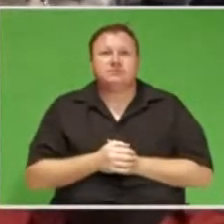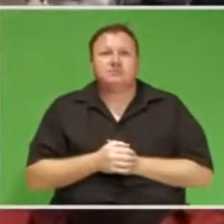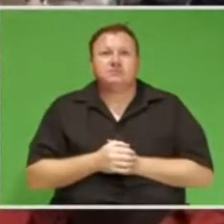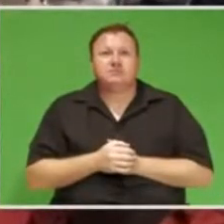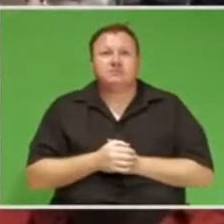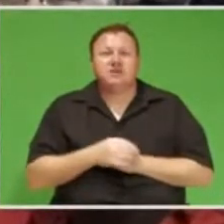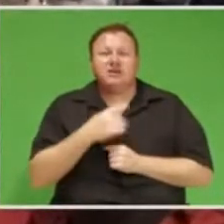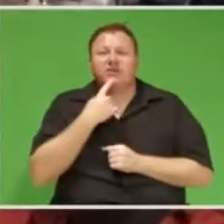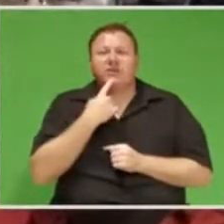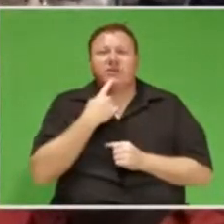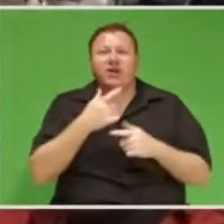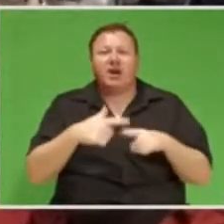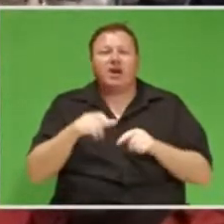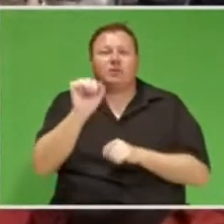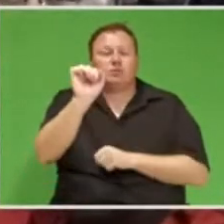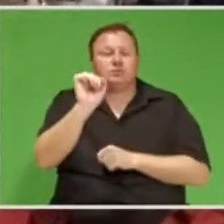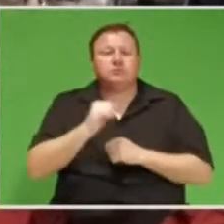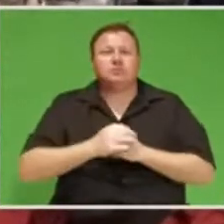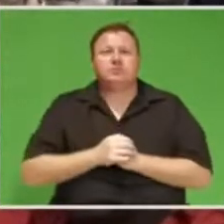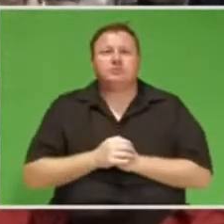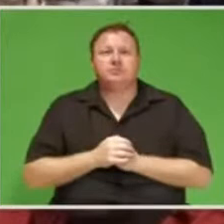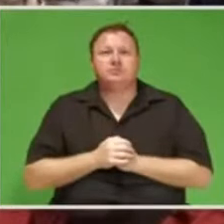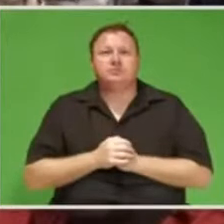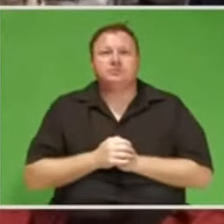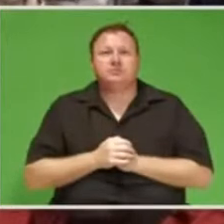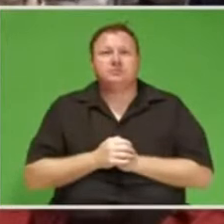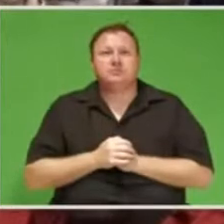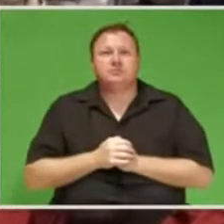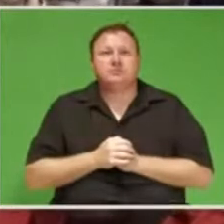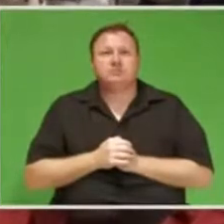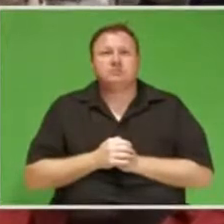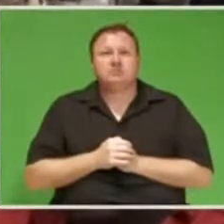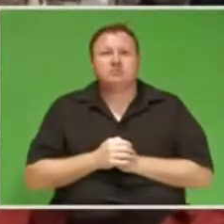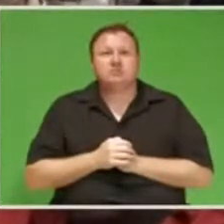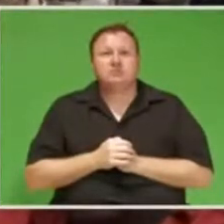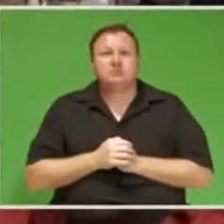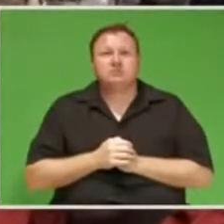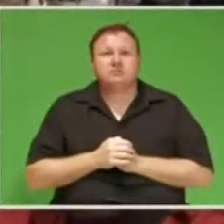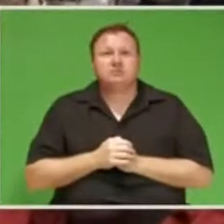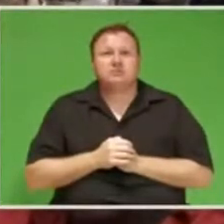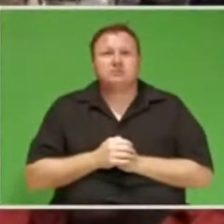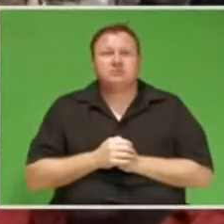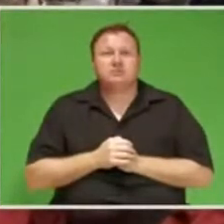house esibizela izinga le-GBV eliphezulu.